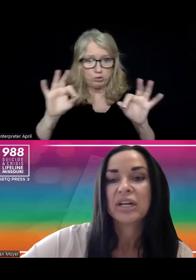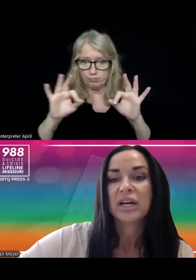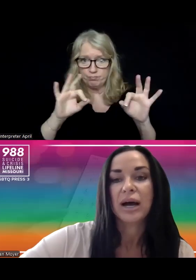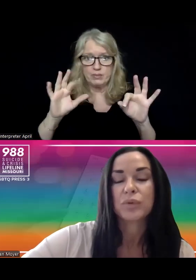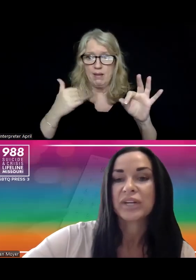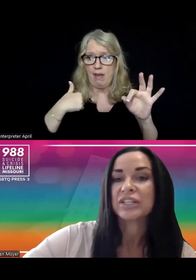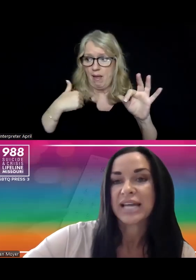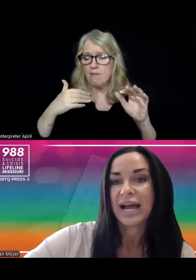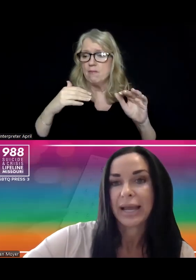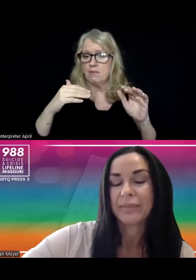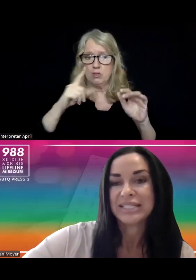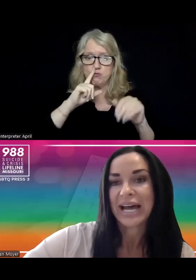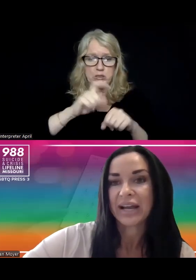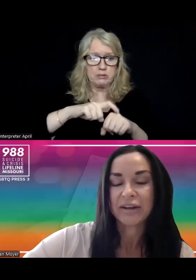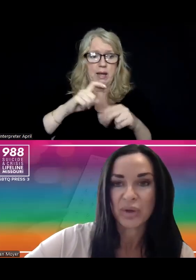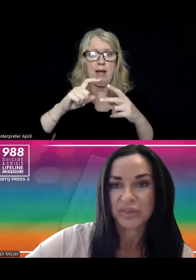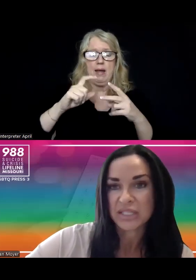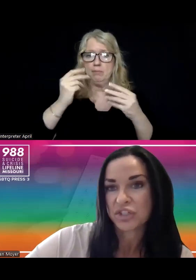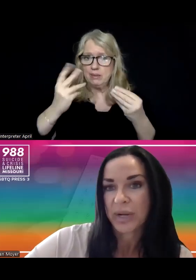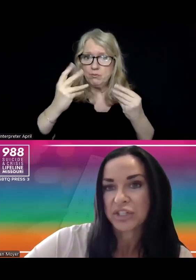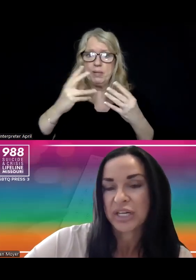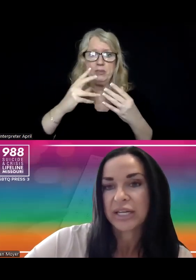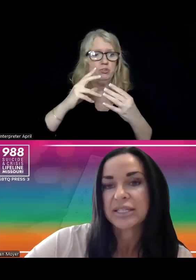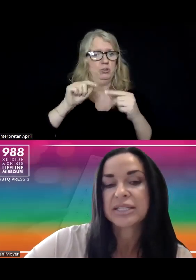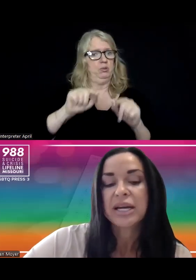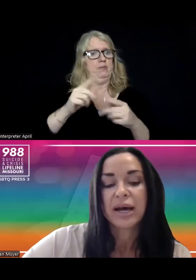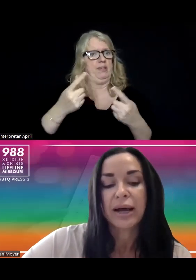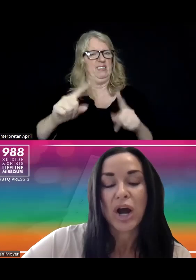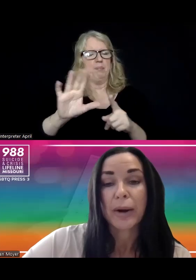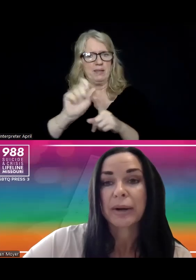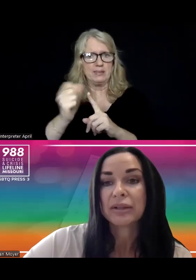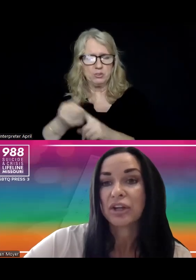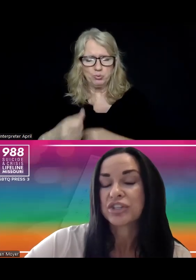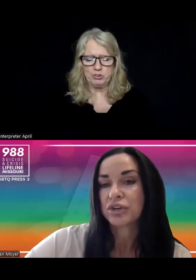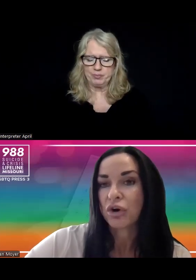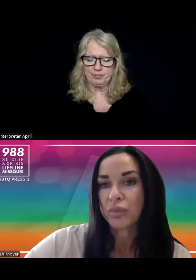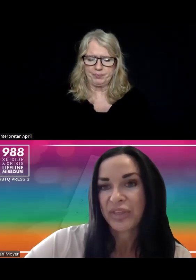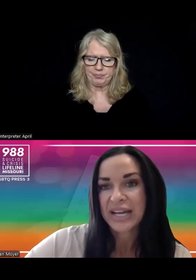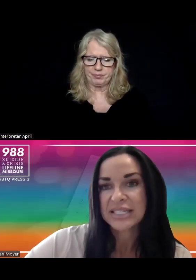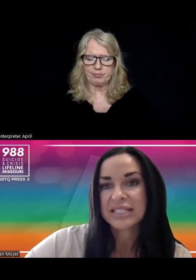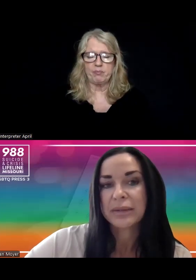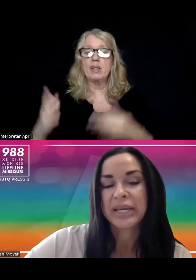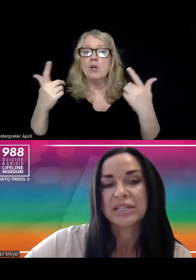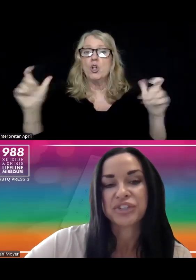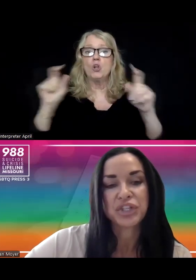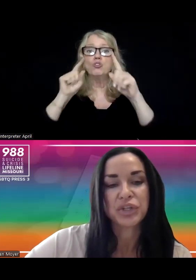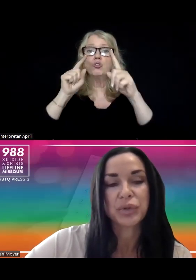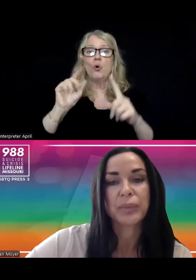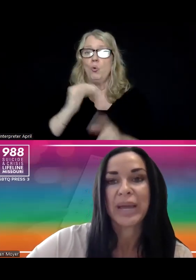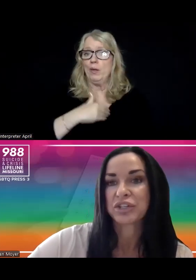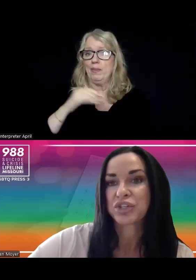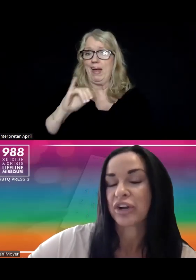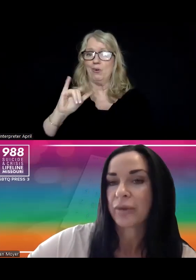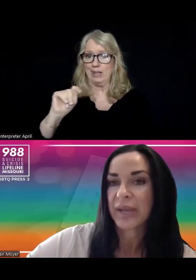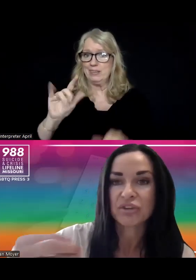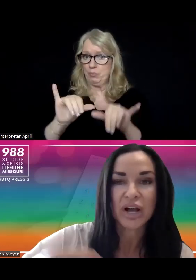have real-time data of what the situation is. Our larger goal with that system is to